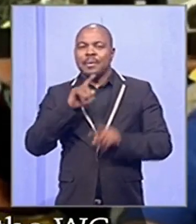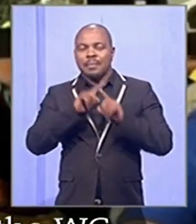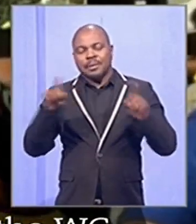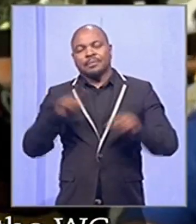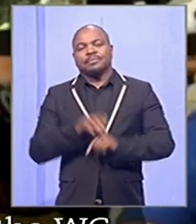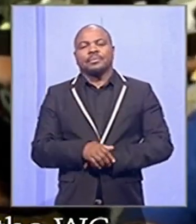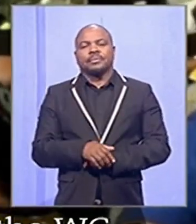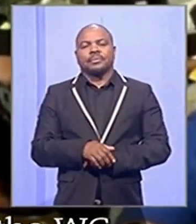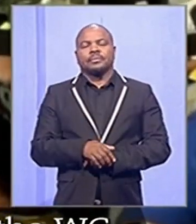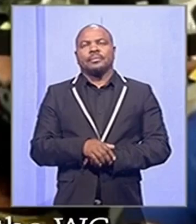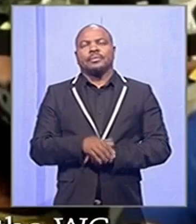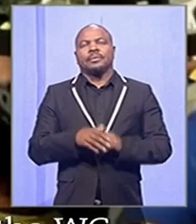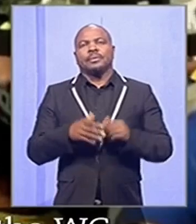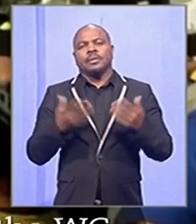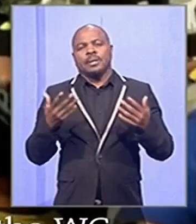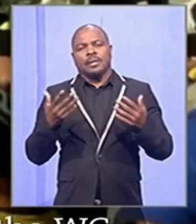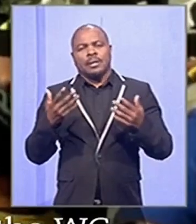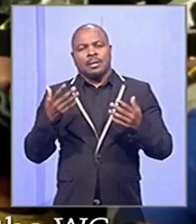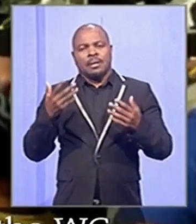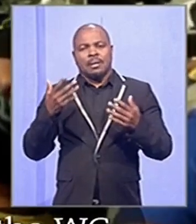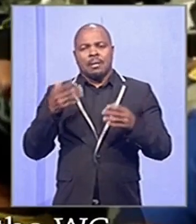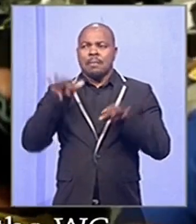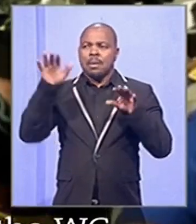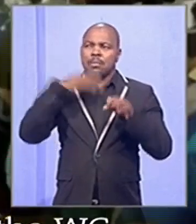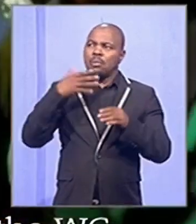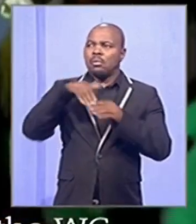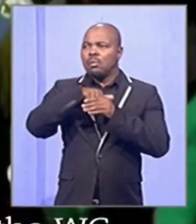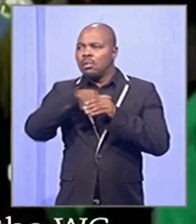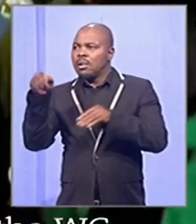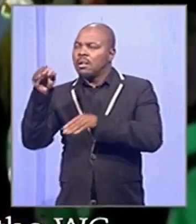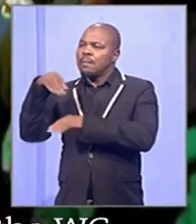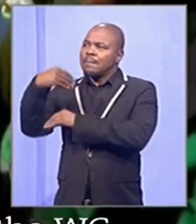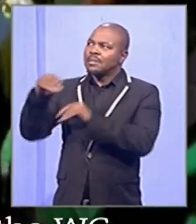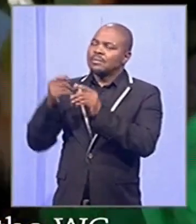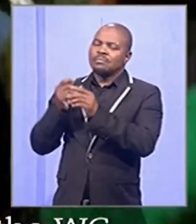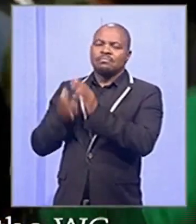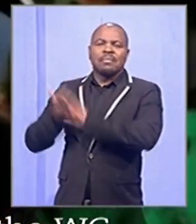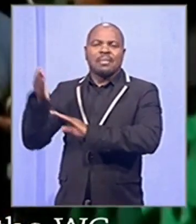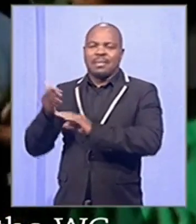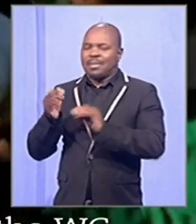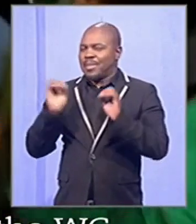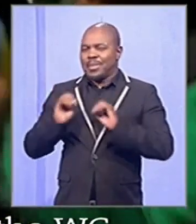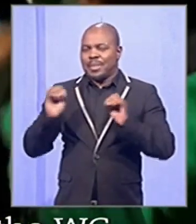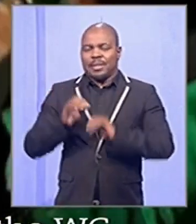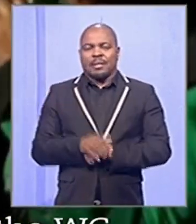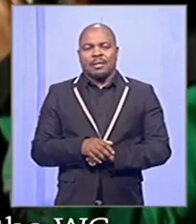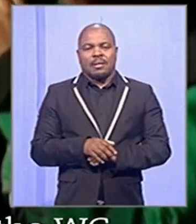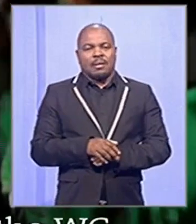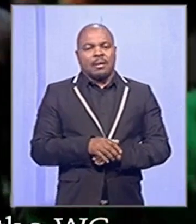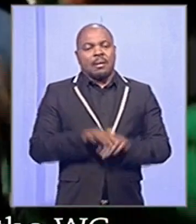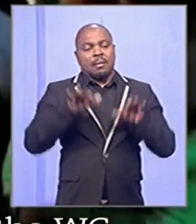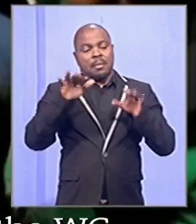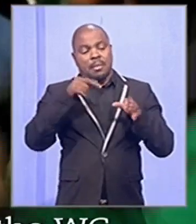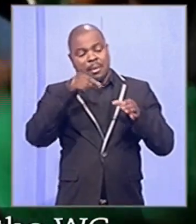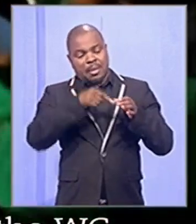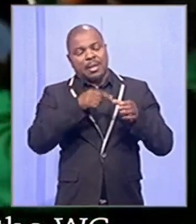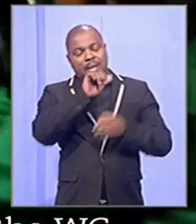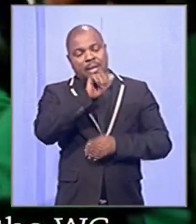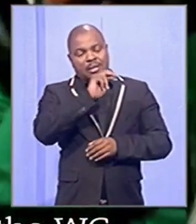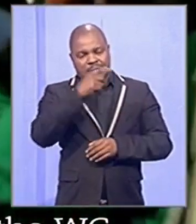direct investments, and there has not been an overarching exit